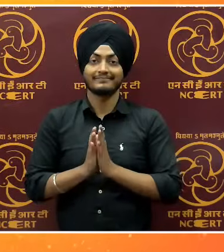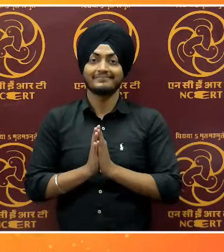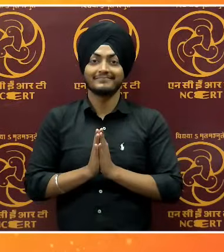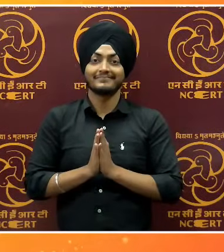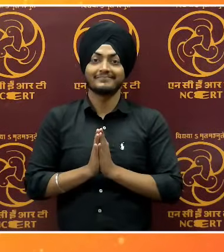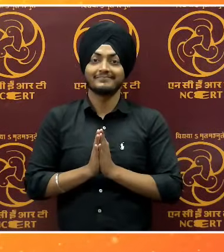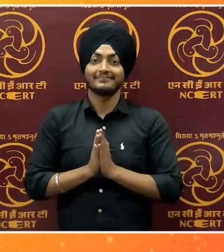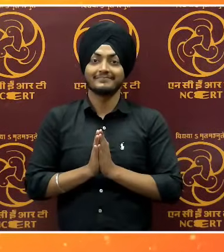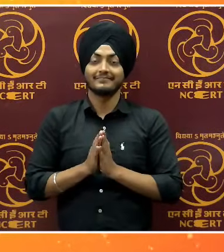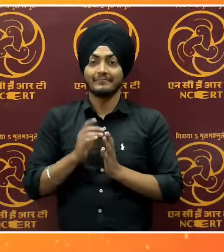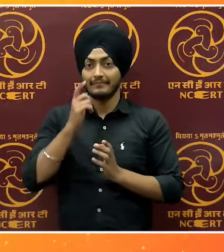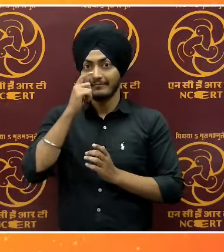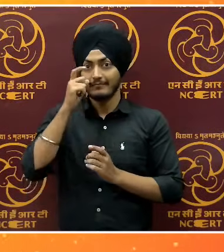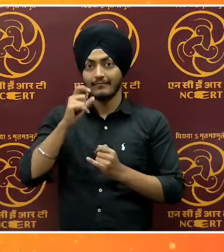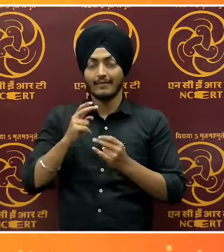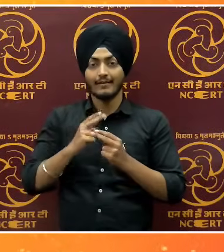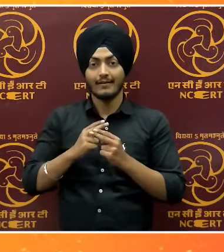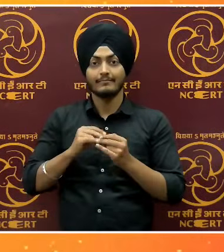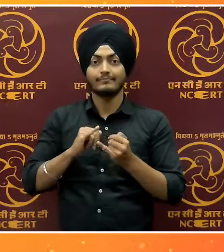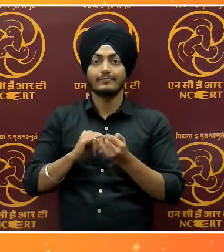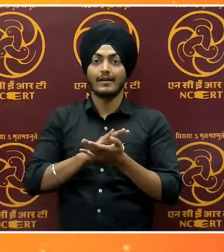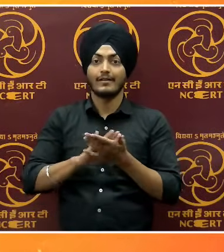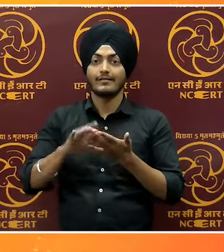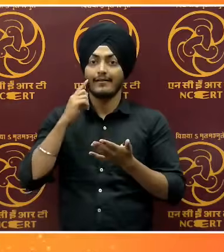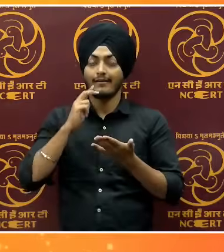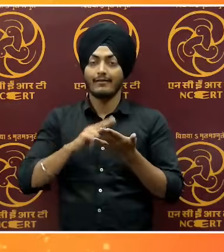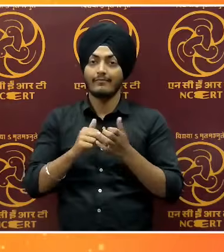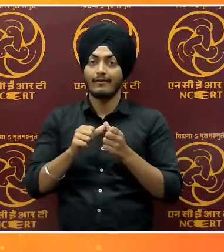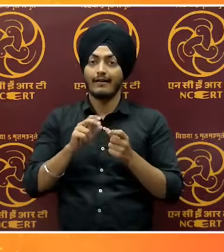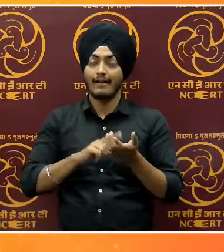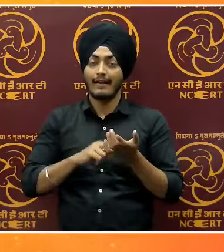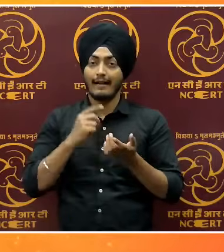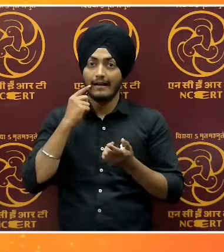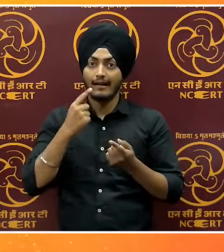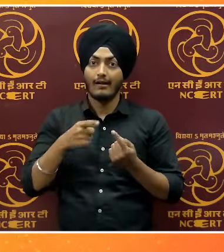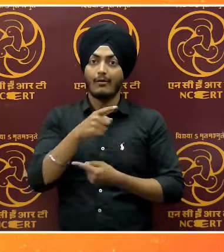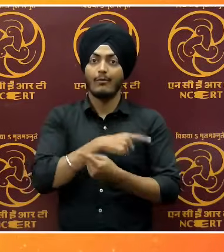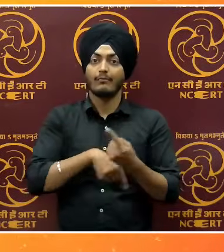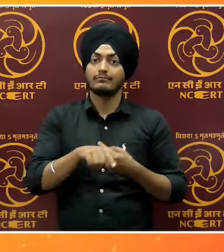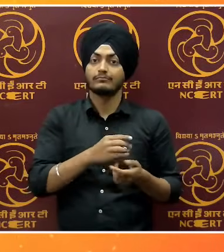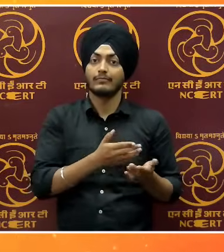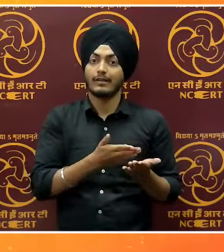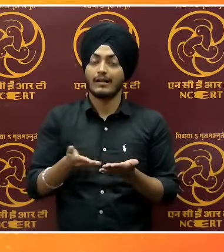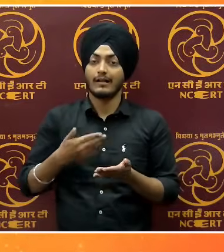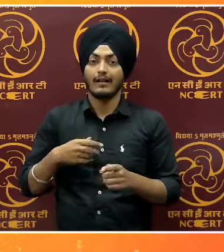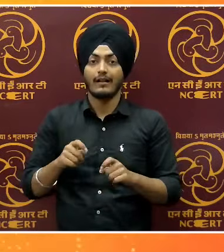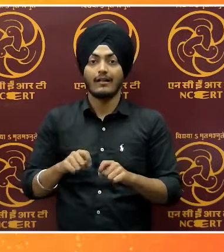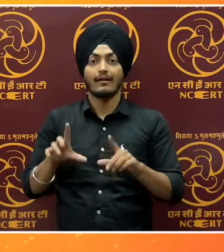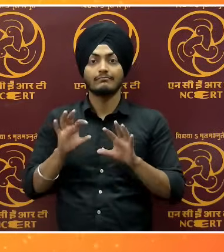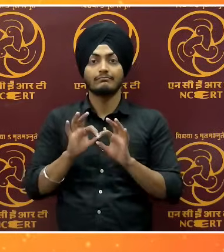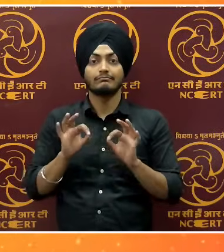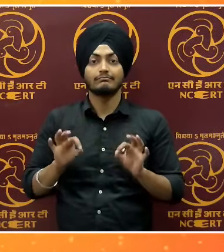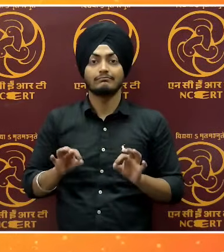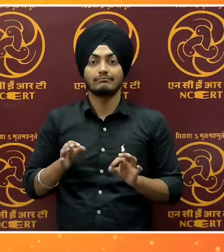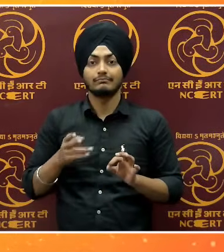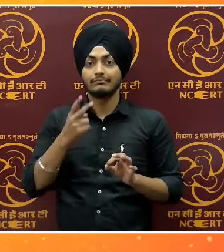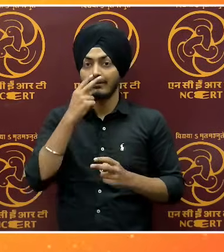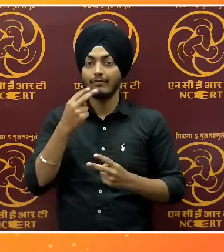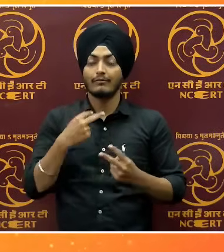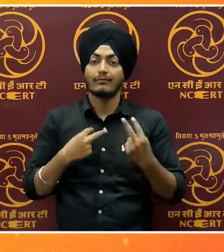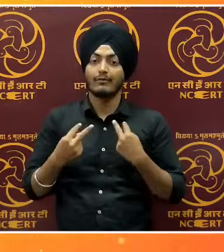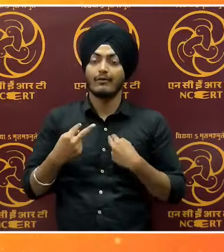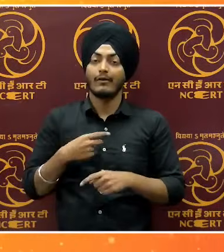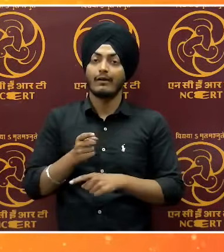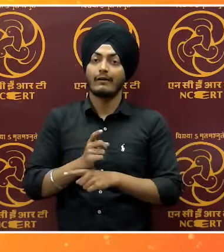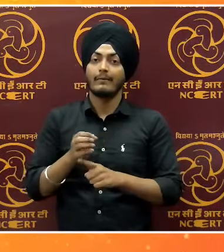Namaskar. I'm Shivani Jha and I welcome you all to our live and interactive session. You are watching this session on PM eVidya channel